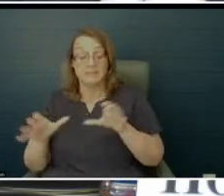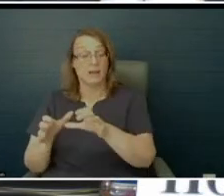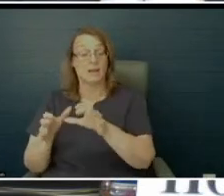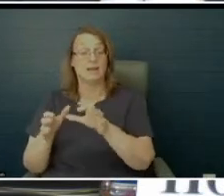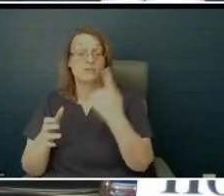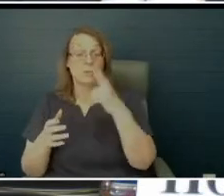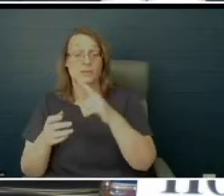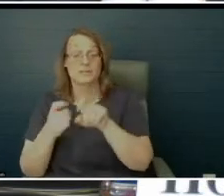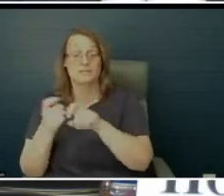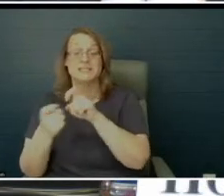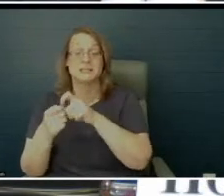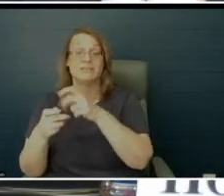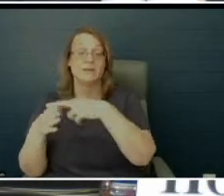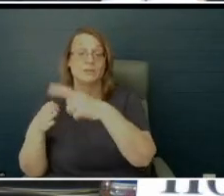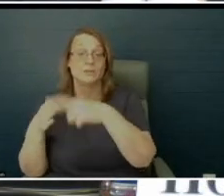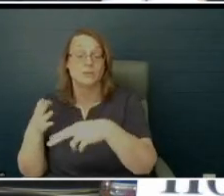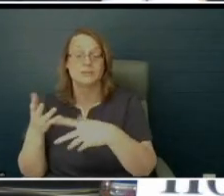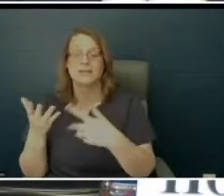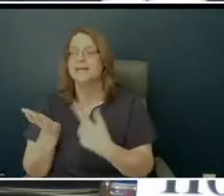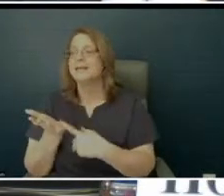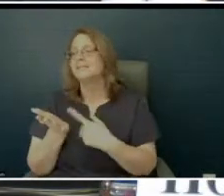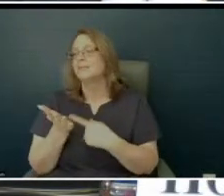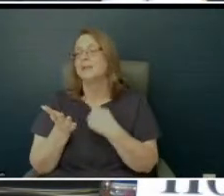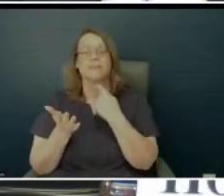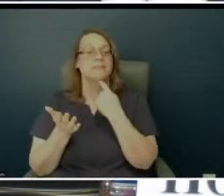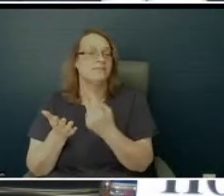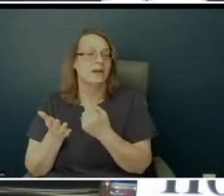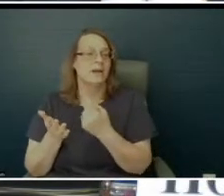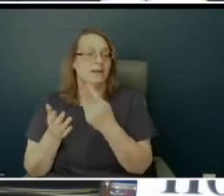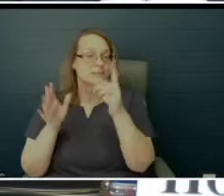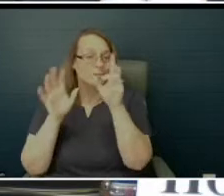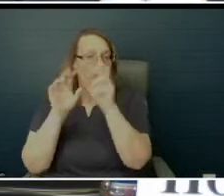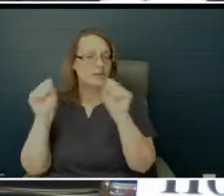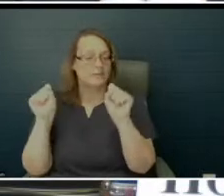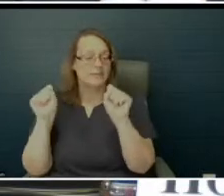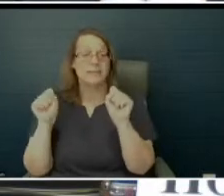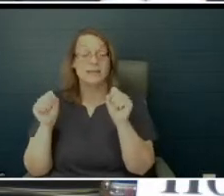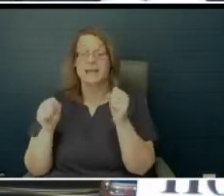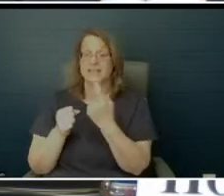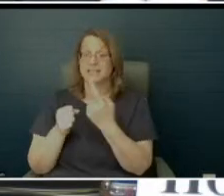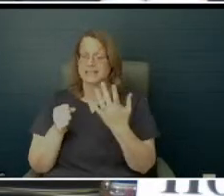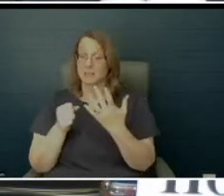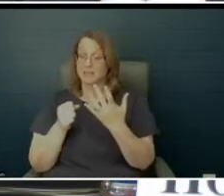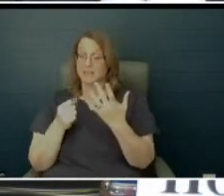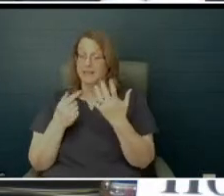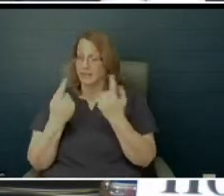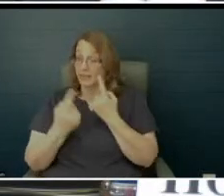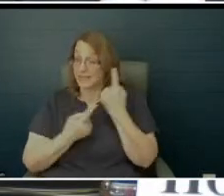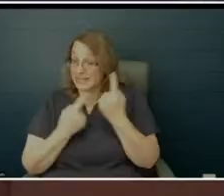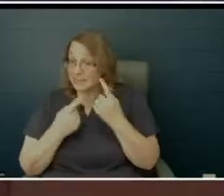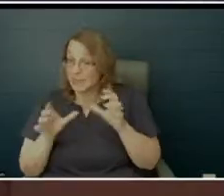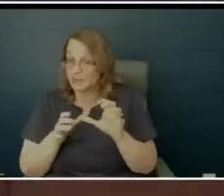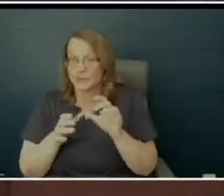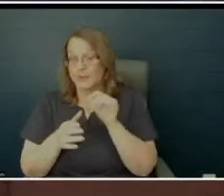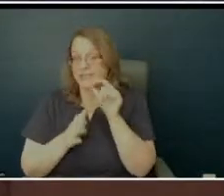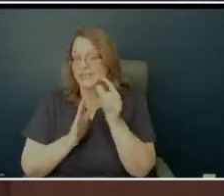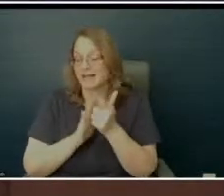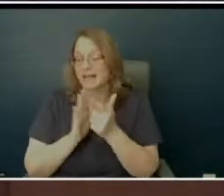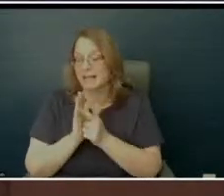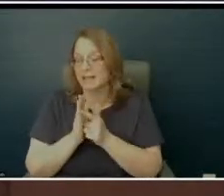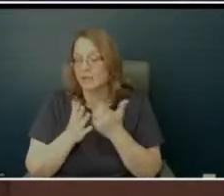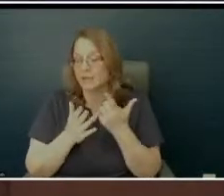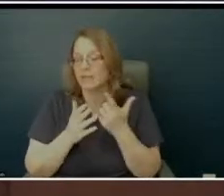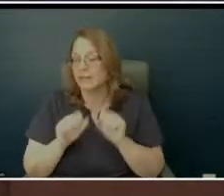to advise the president that a course of action that they had been discussing was not legally available. So I want to ask you about two things